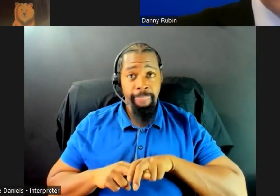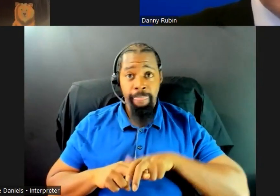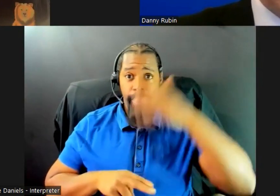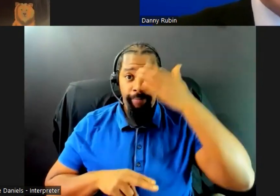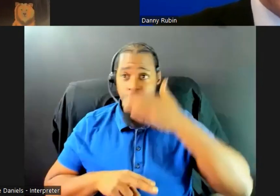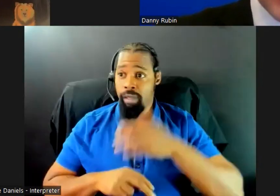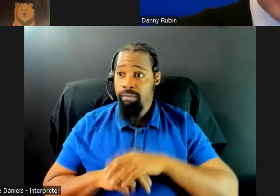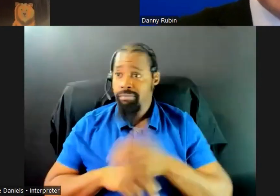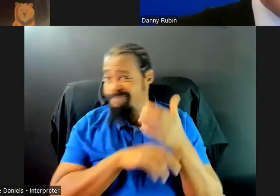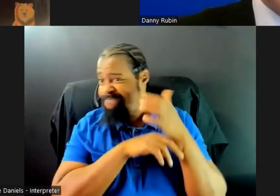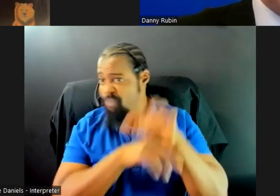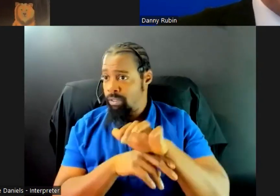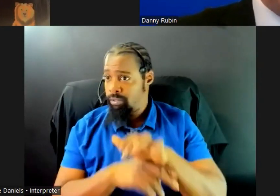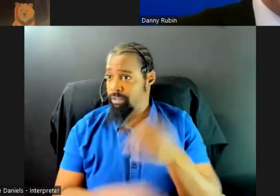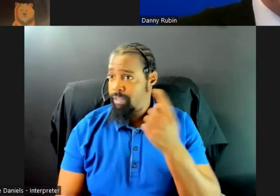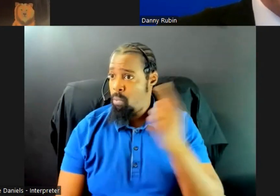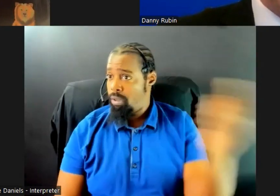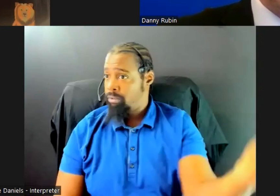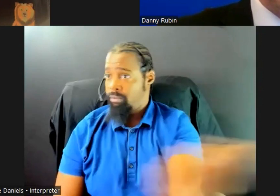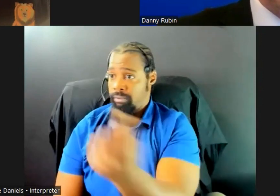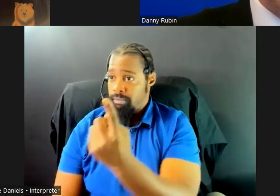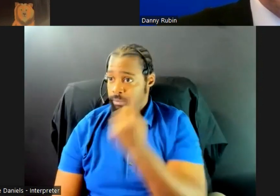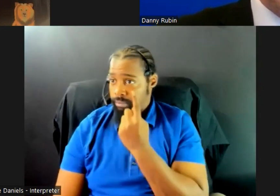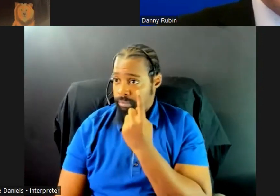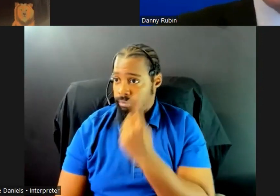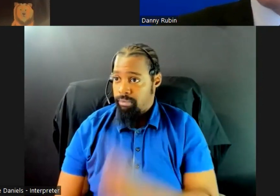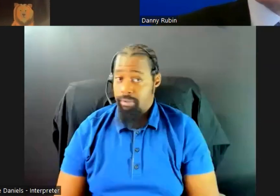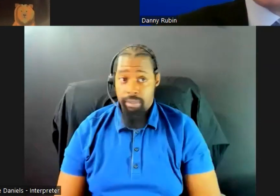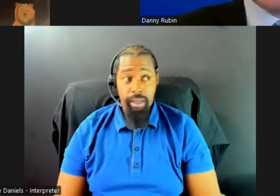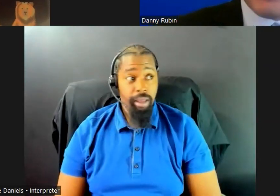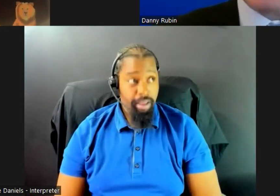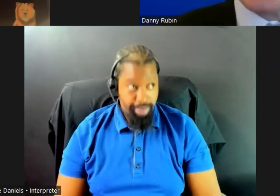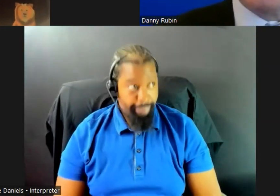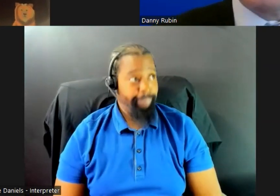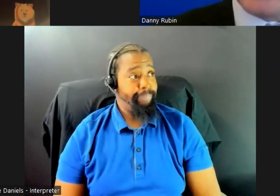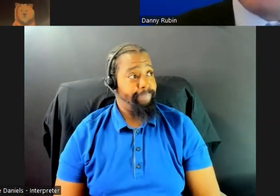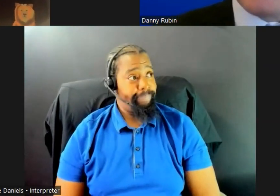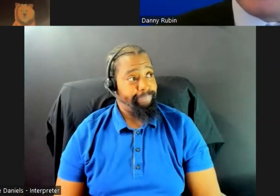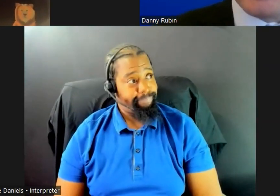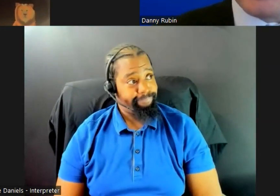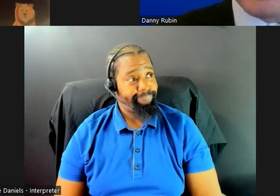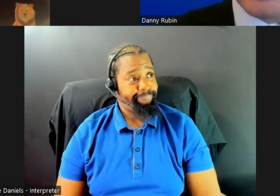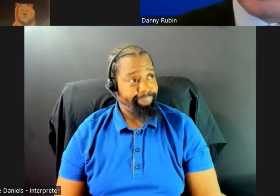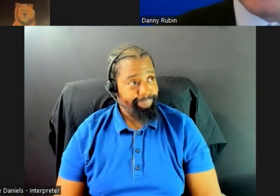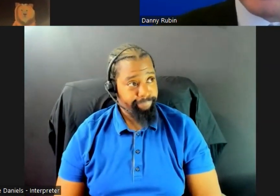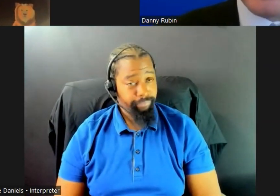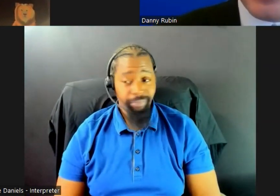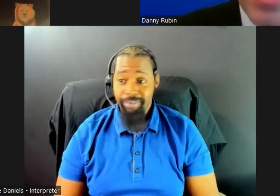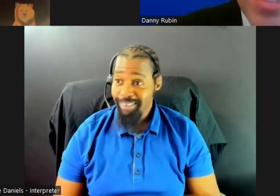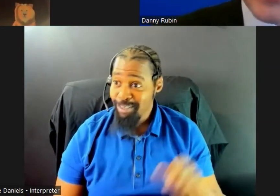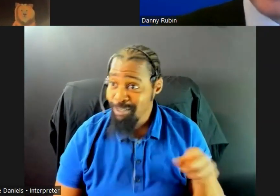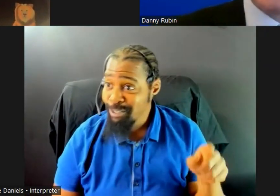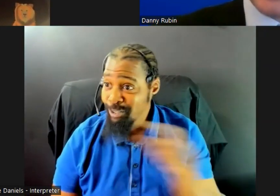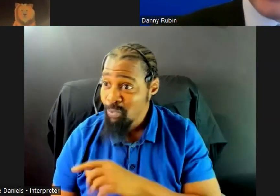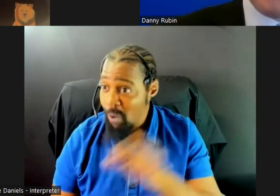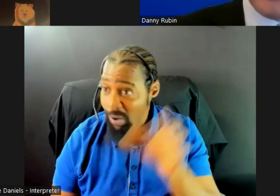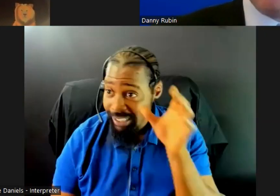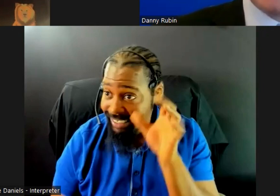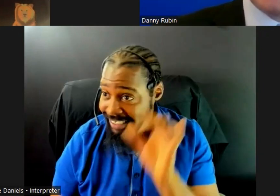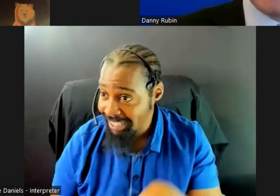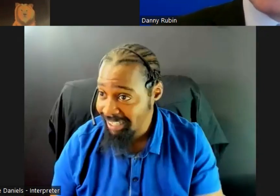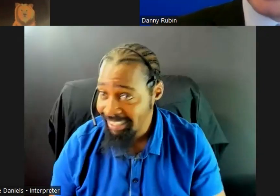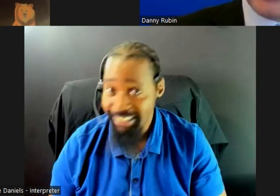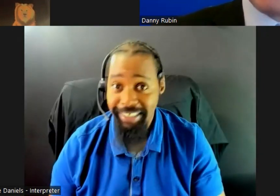deal with you, you just sat yes. there. Yeah. Is every student hearing this? This is